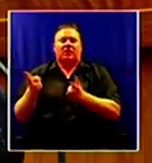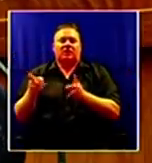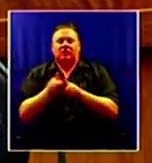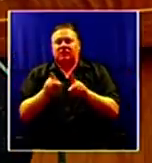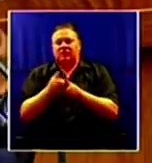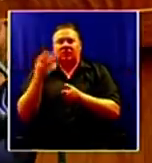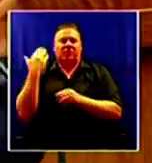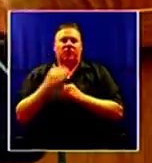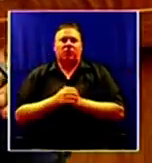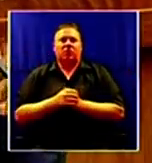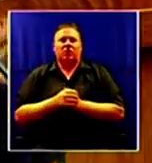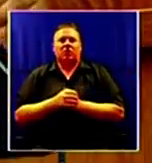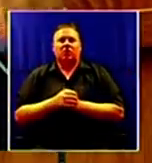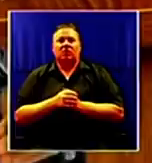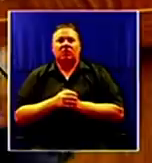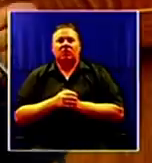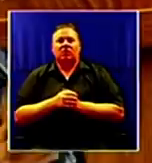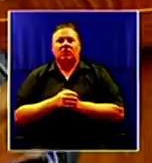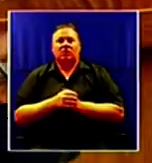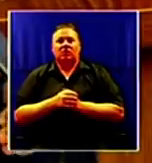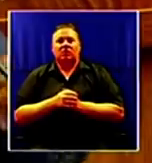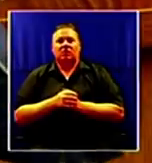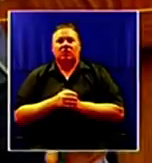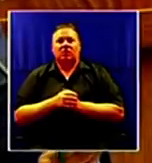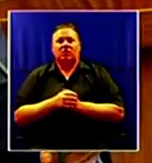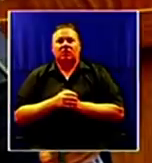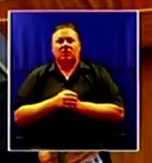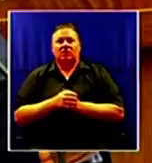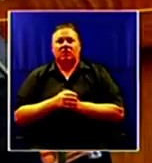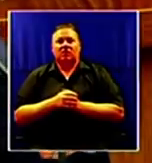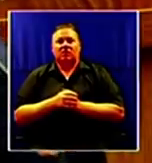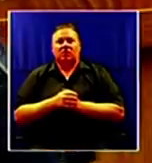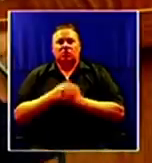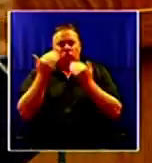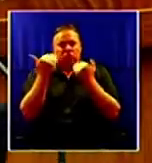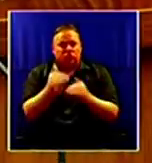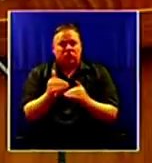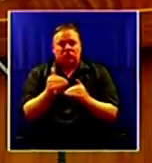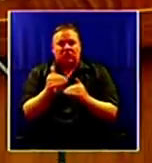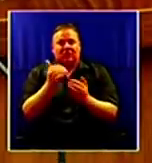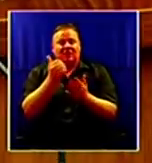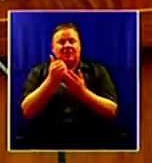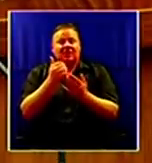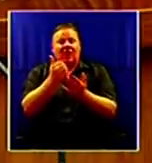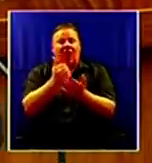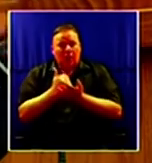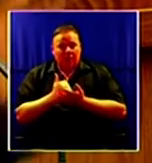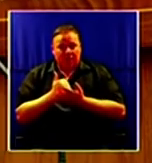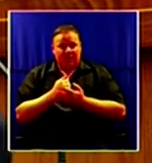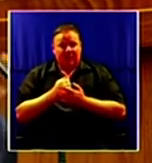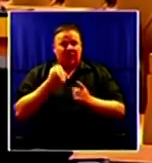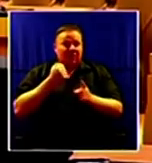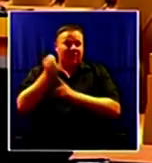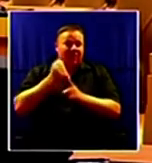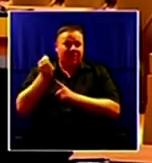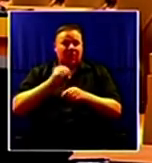So the restrictions were meant to help us fight against COVID. And now, as we